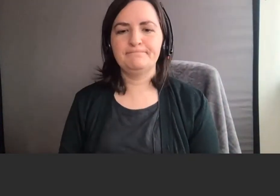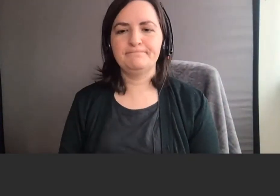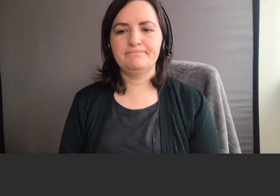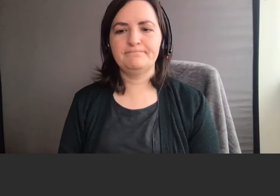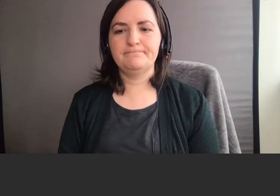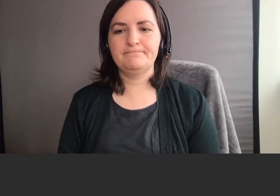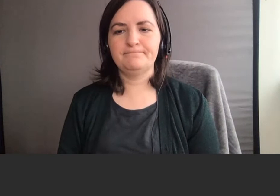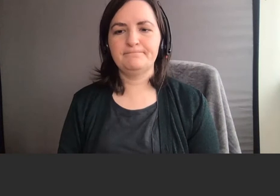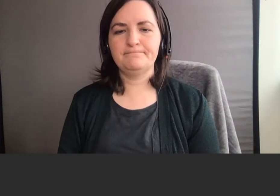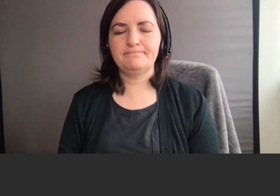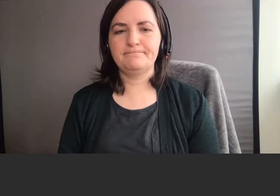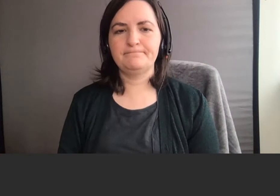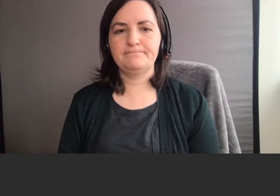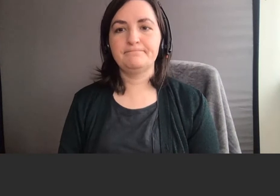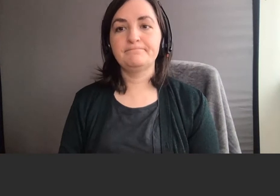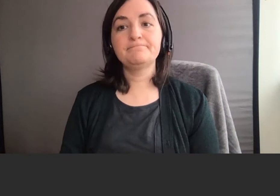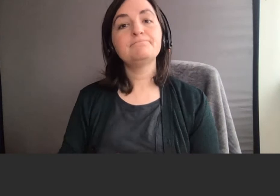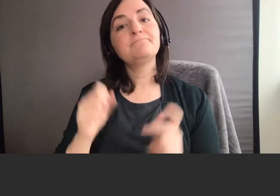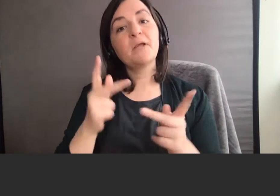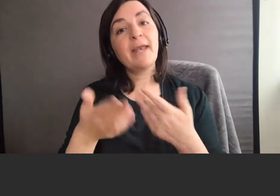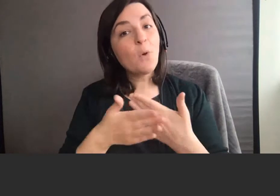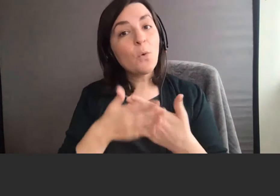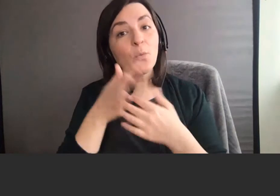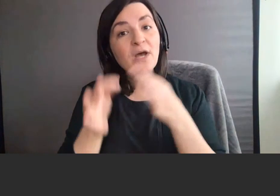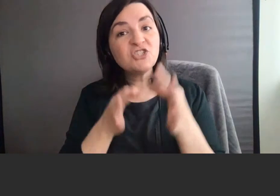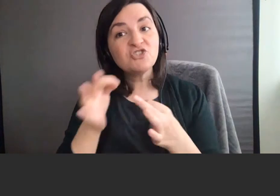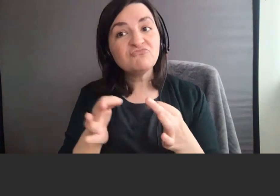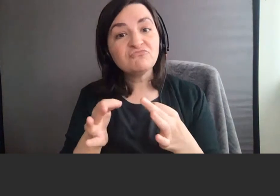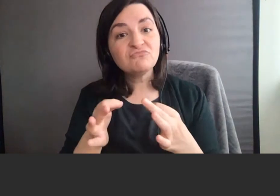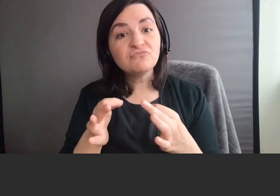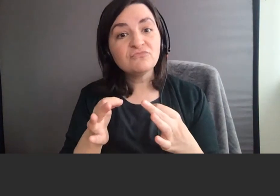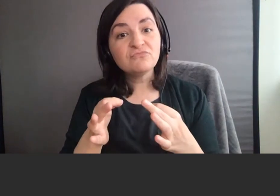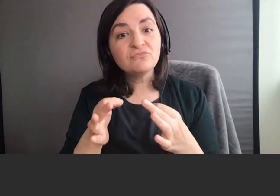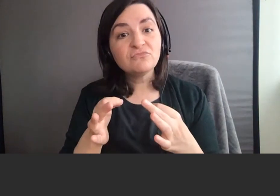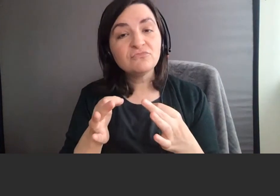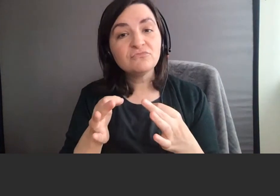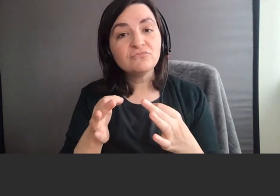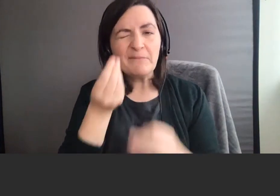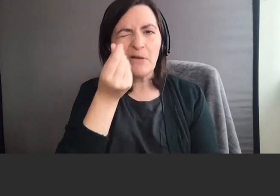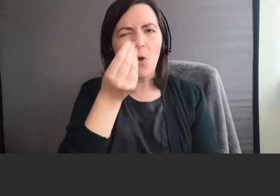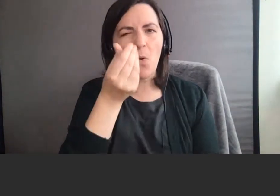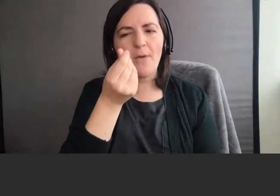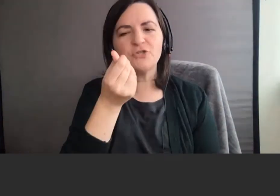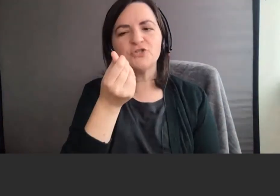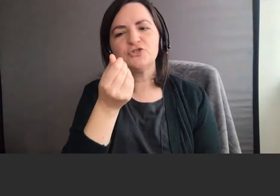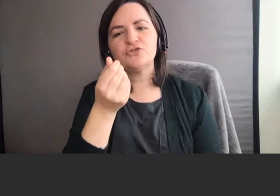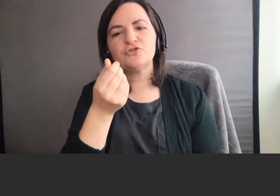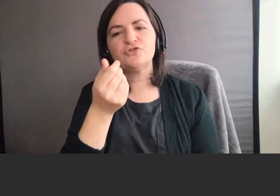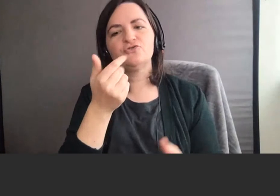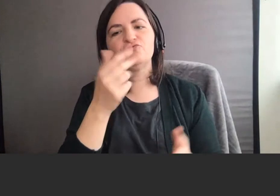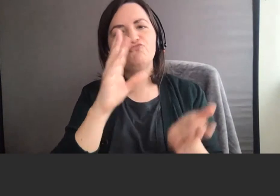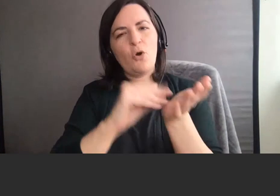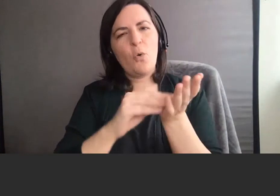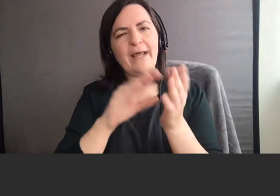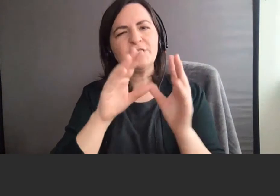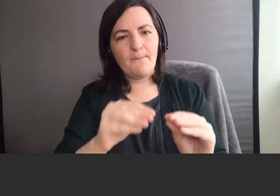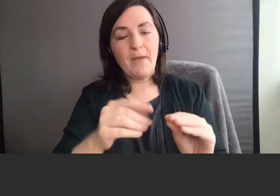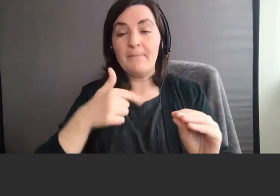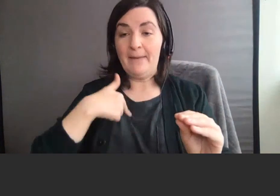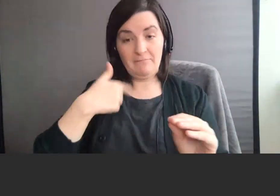Okay. Any other questions? I'm about to turn off the video because I've gone through all the stuff I would go through. I'm going to